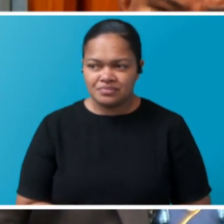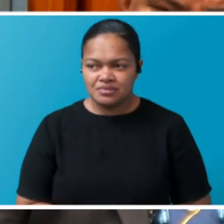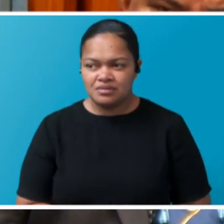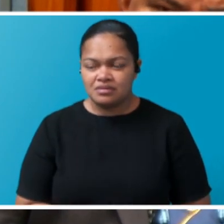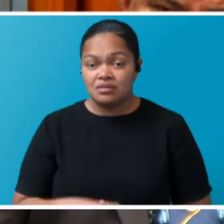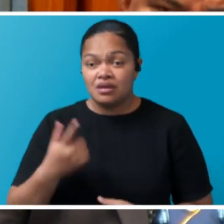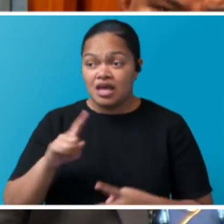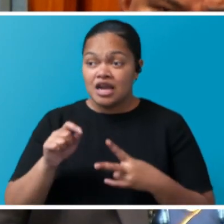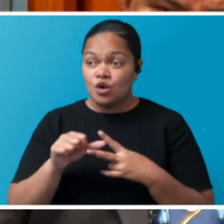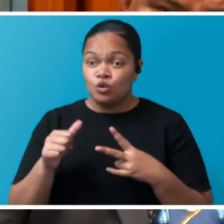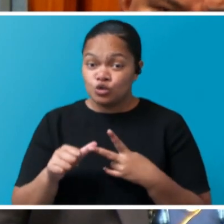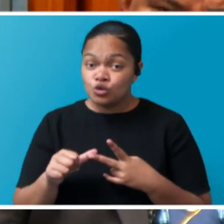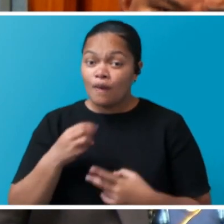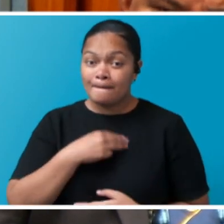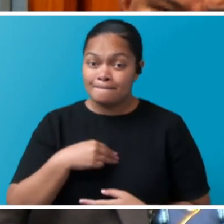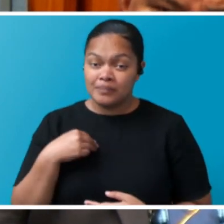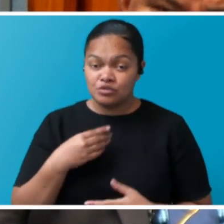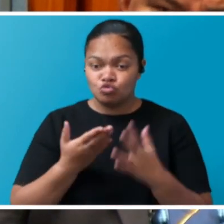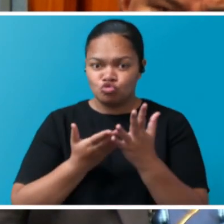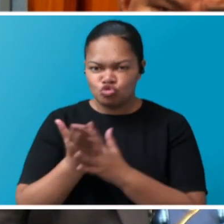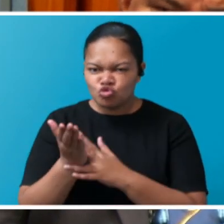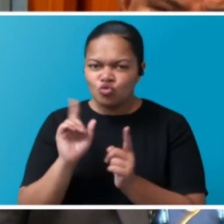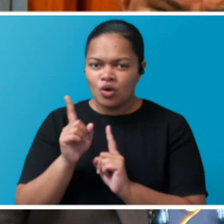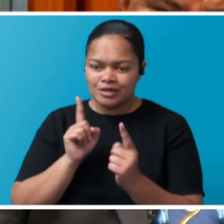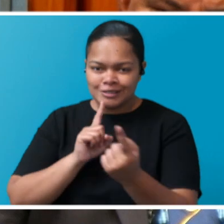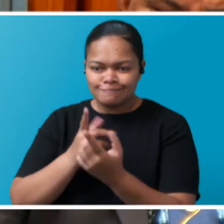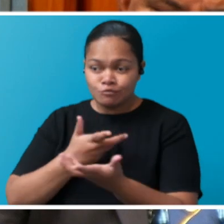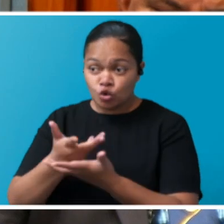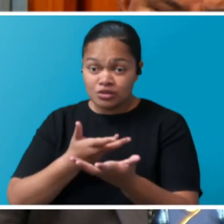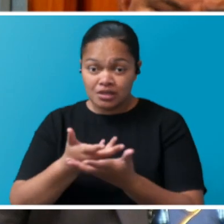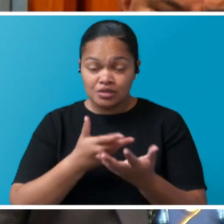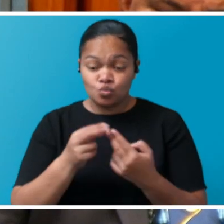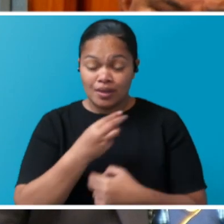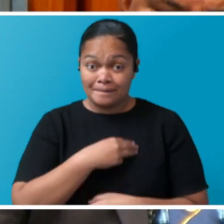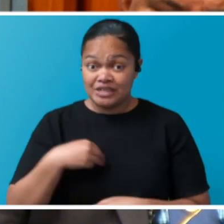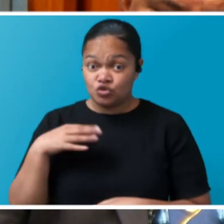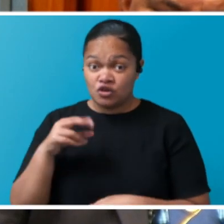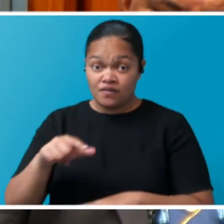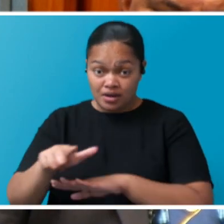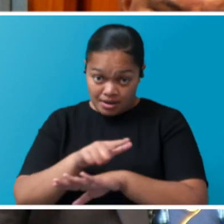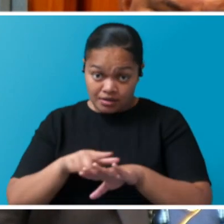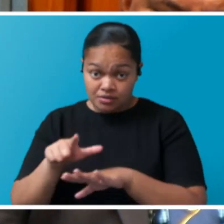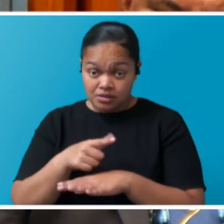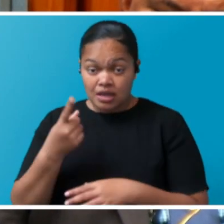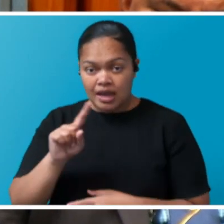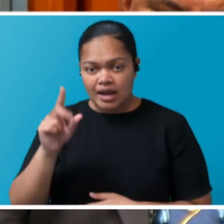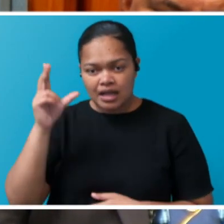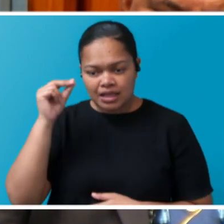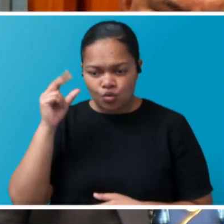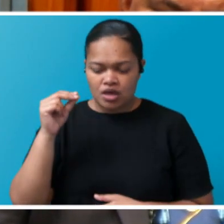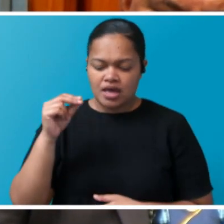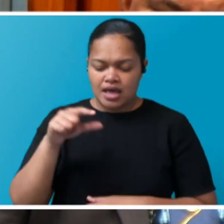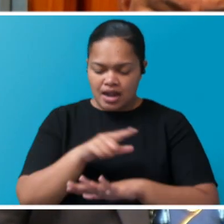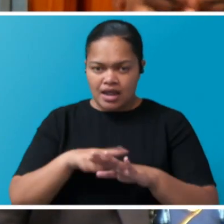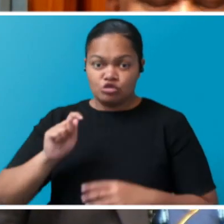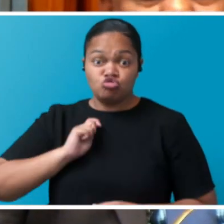And also be the Ministry, through the consultant, we have also been having consultation with the Ministry of Lands as well as the Tokyo Land Trust Board Office